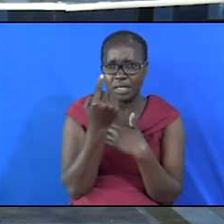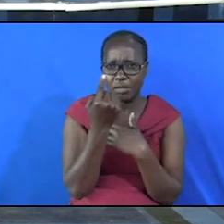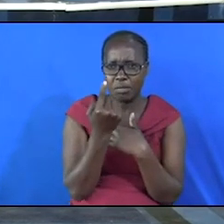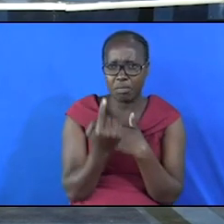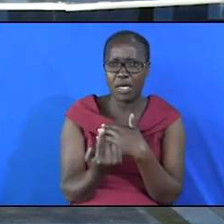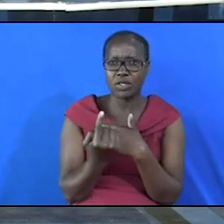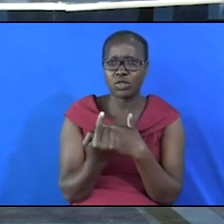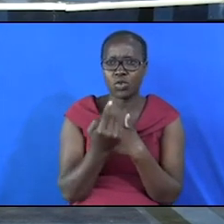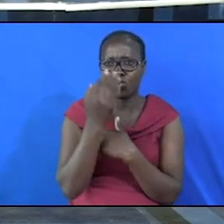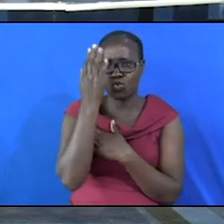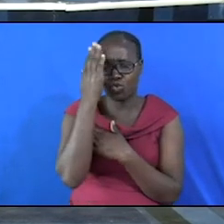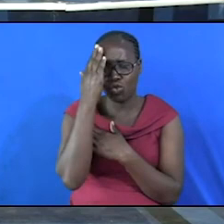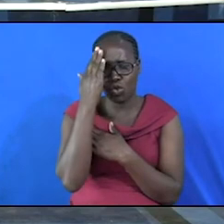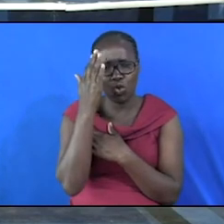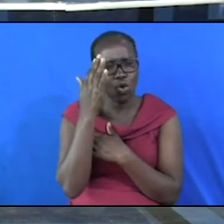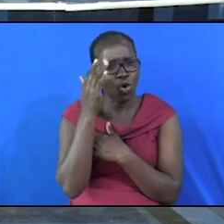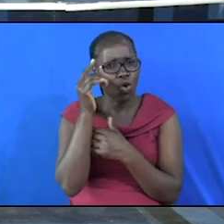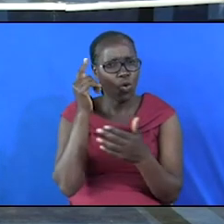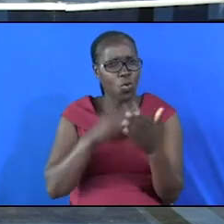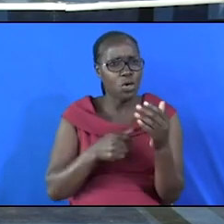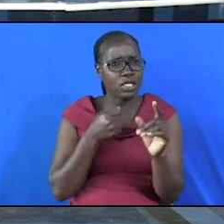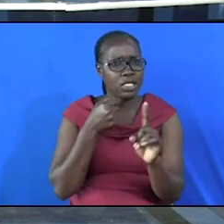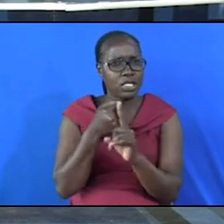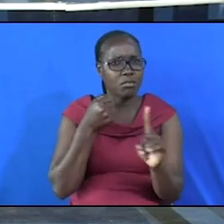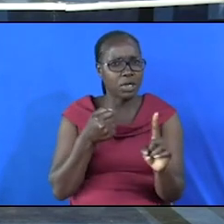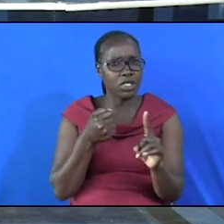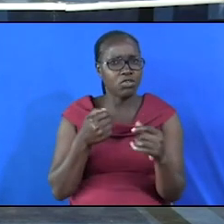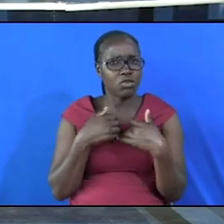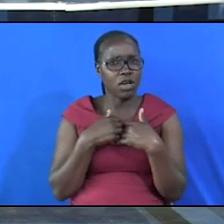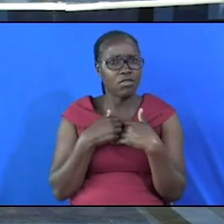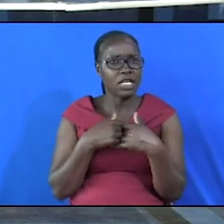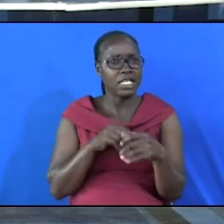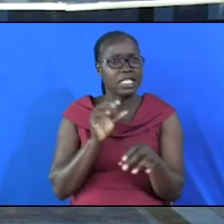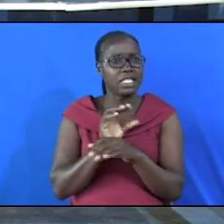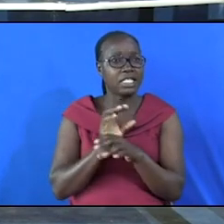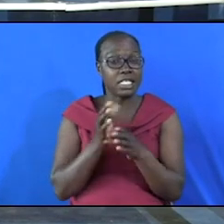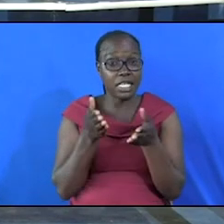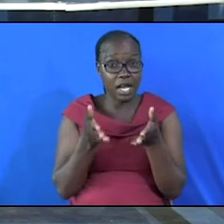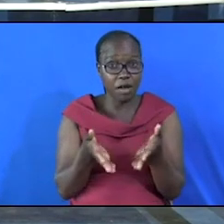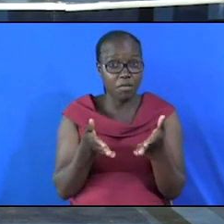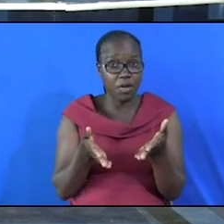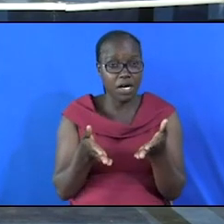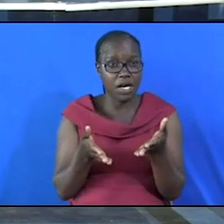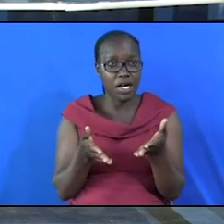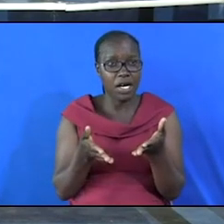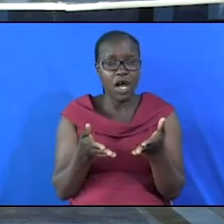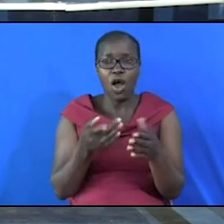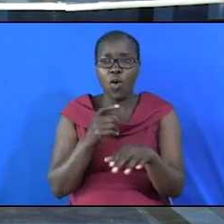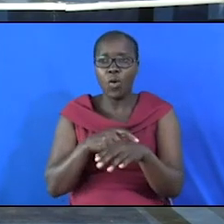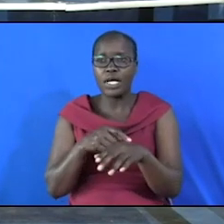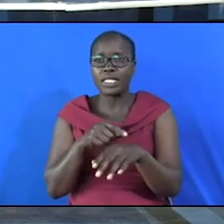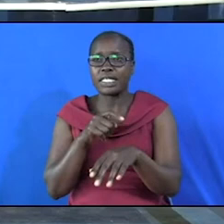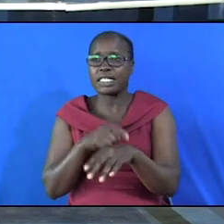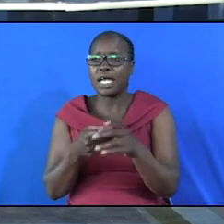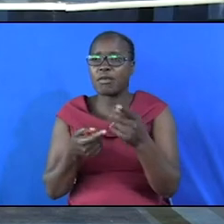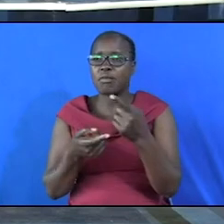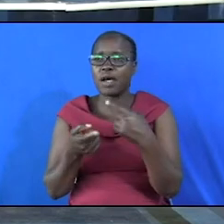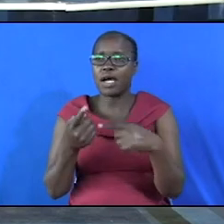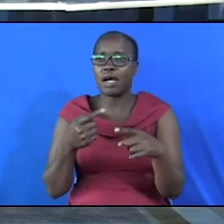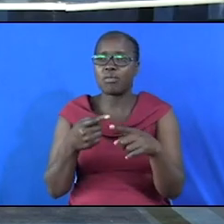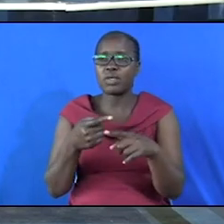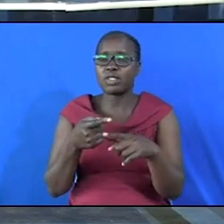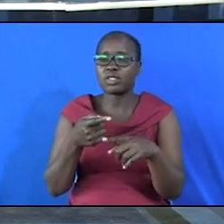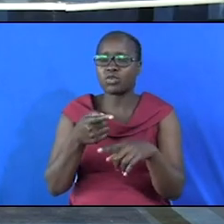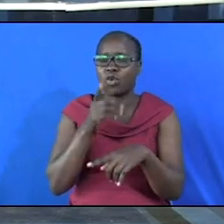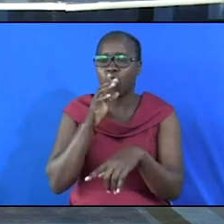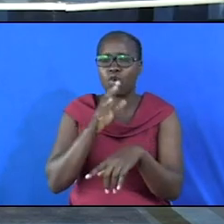Which impact do you have upon this congregation? When the time comes that you have gone far